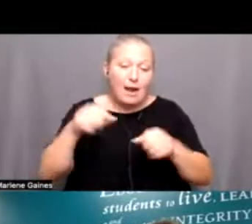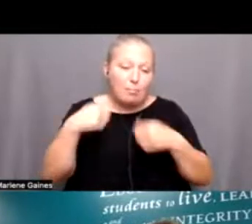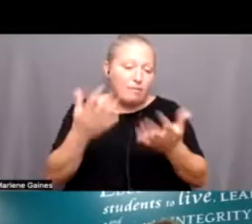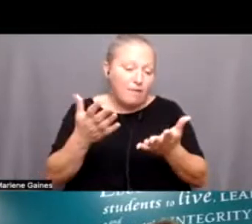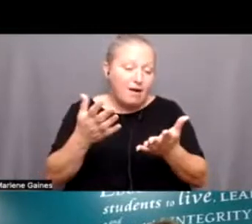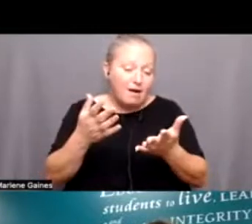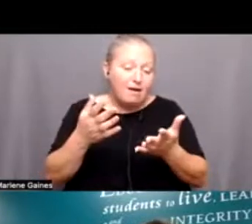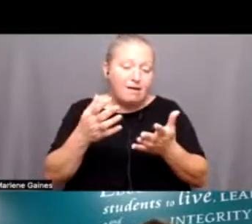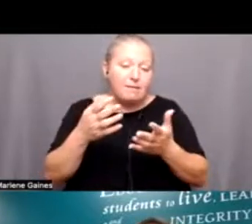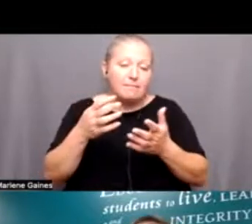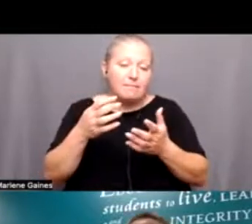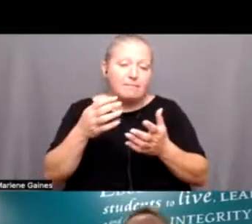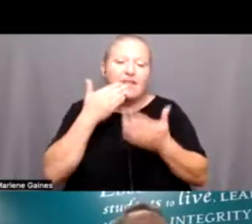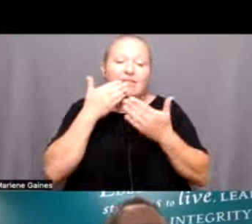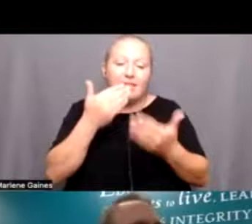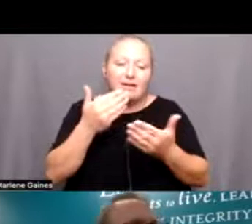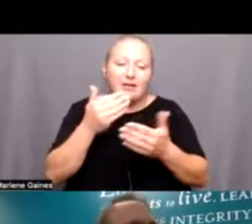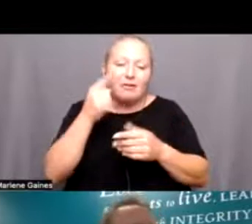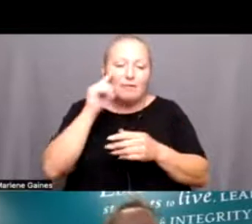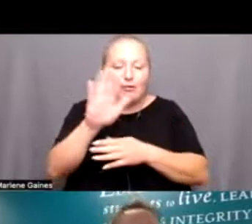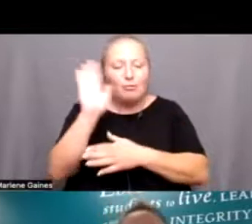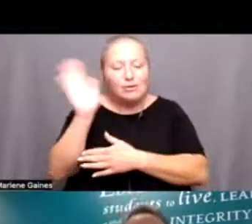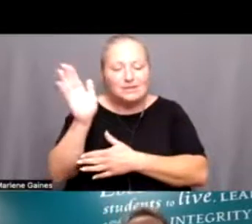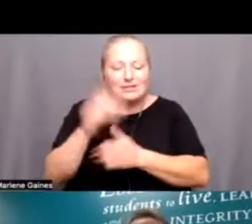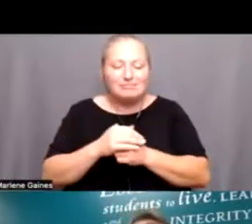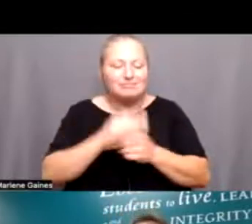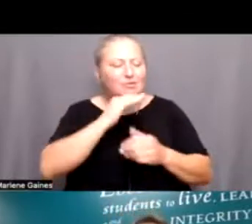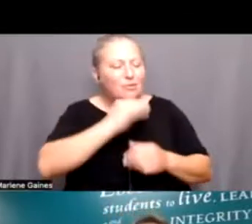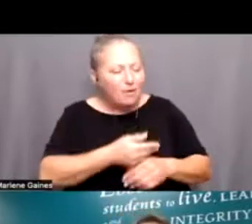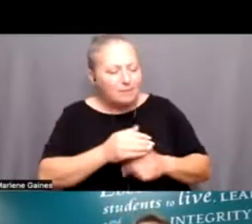and thank you for the presentation. You're welcome.